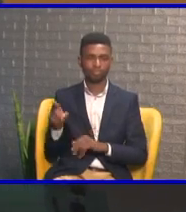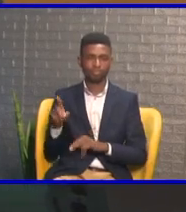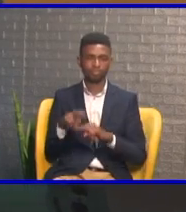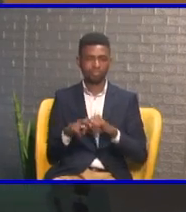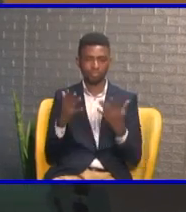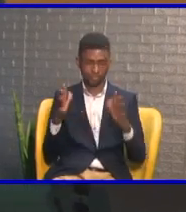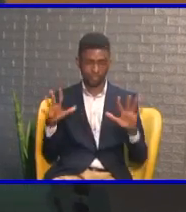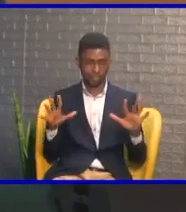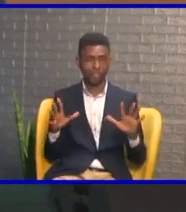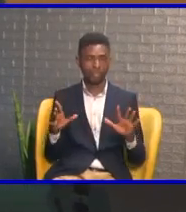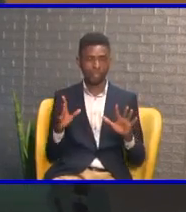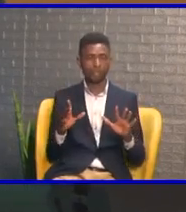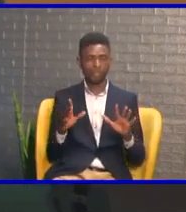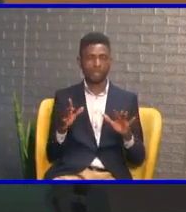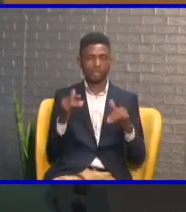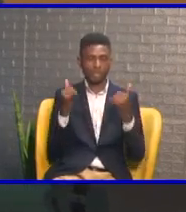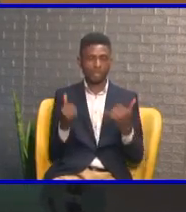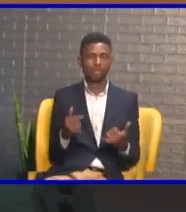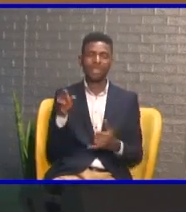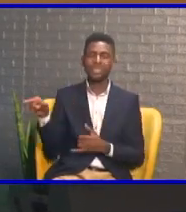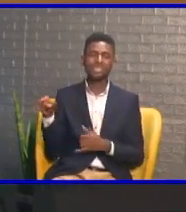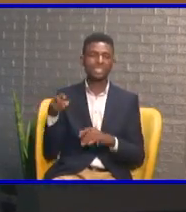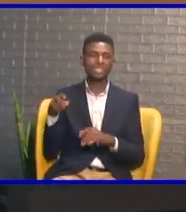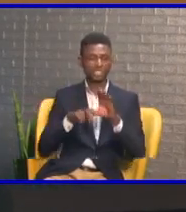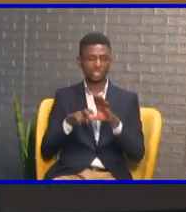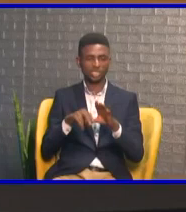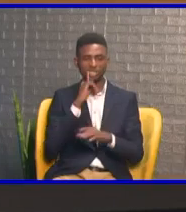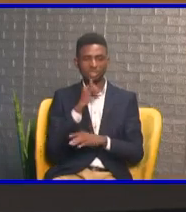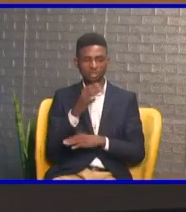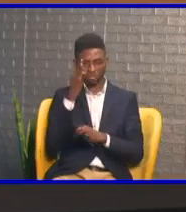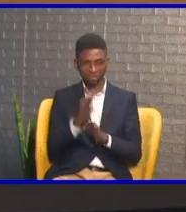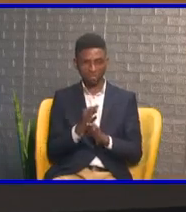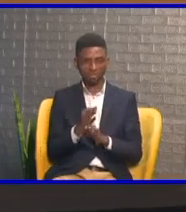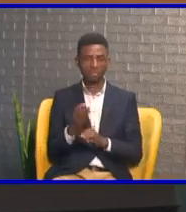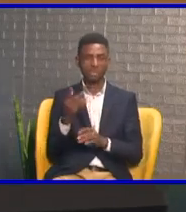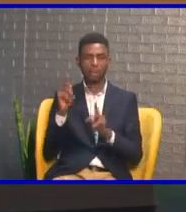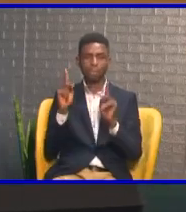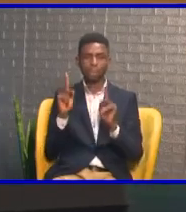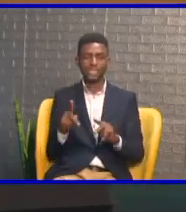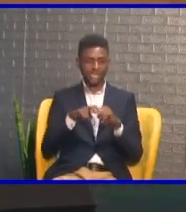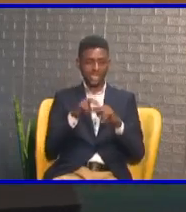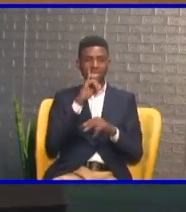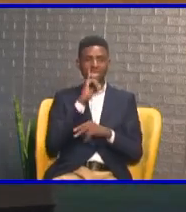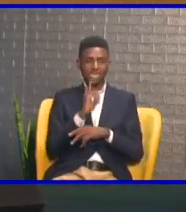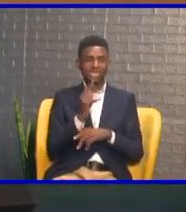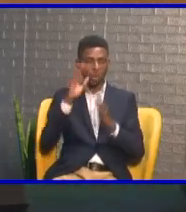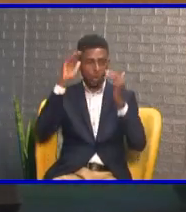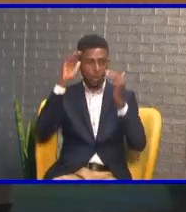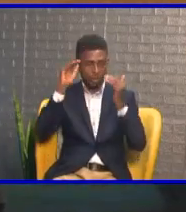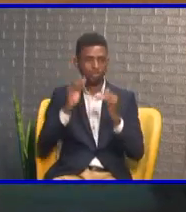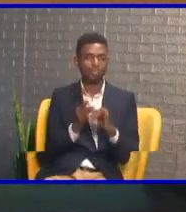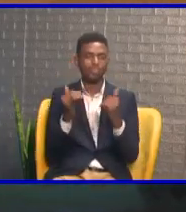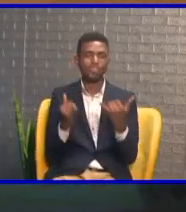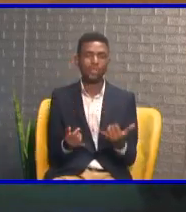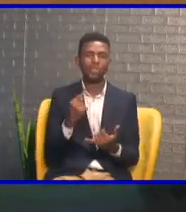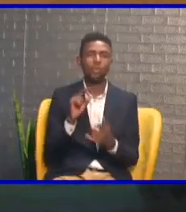Praise the Lord. So this chair is faith. And this is hope. Glory to God. Now, the word